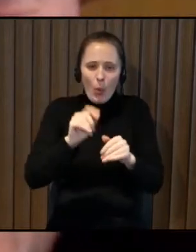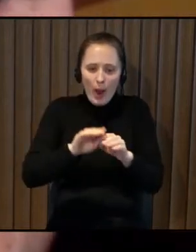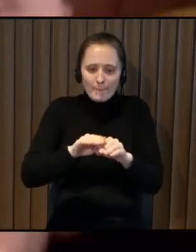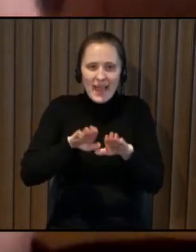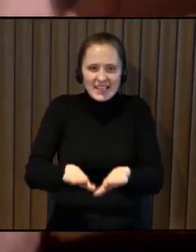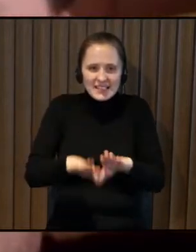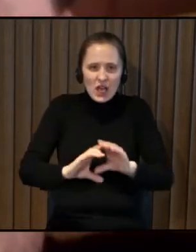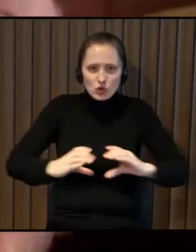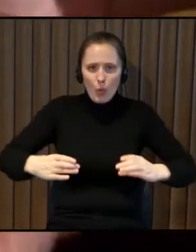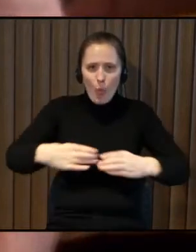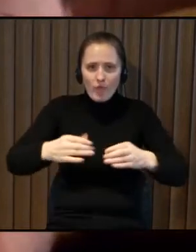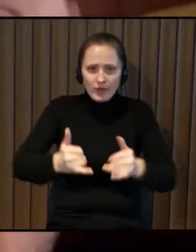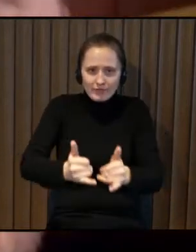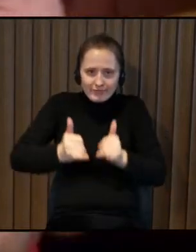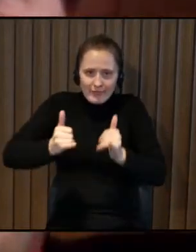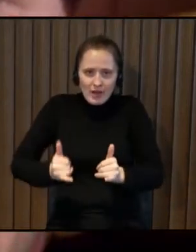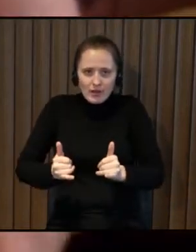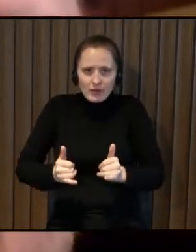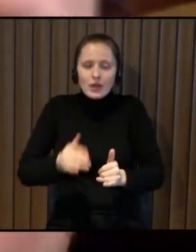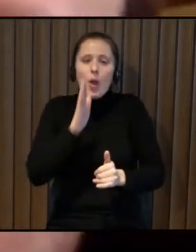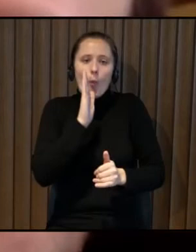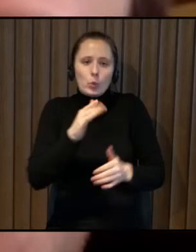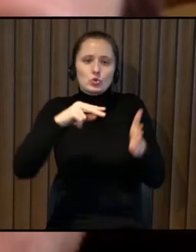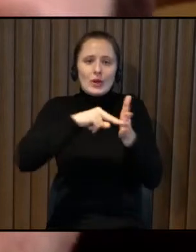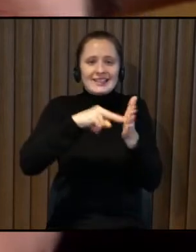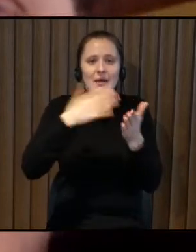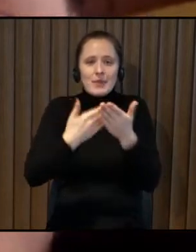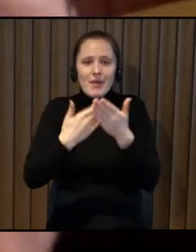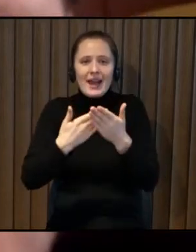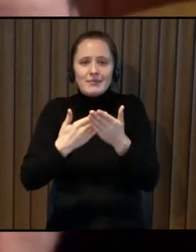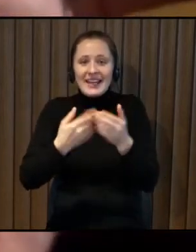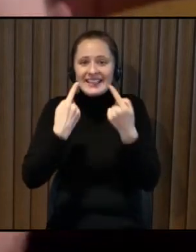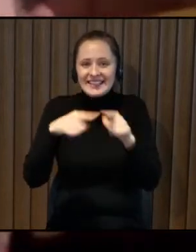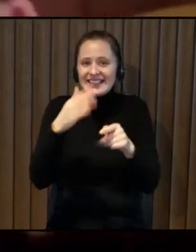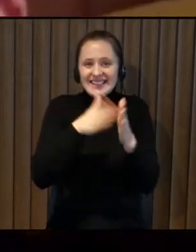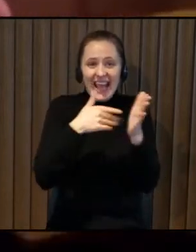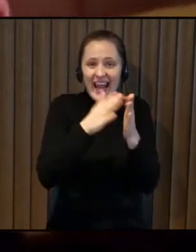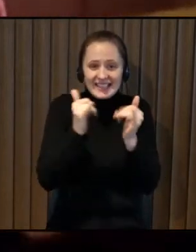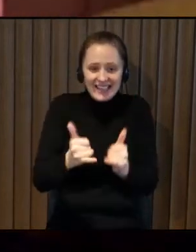or those who were more frequent visitors there,